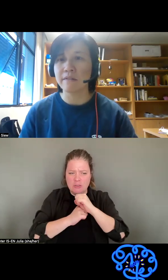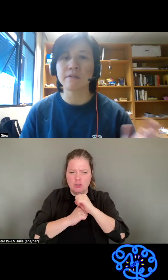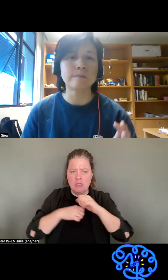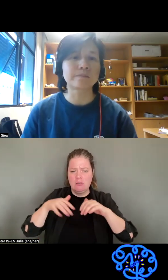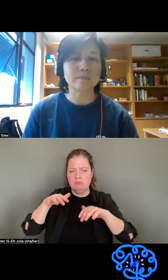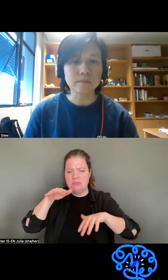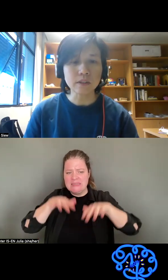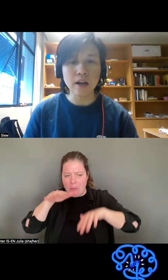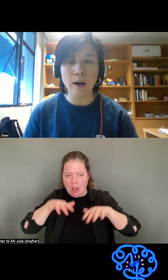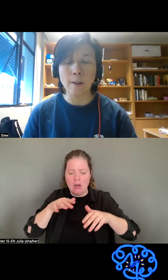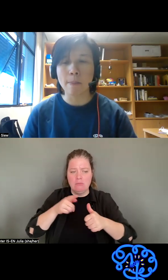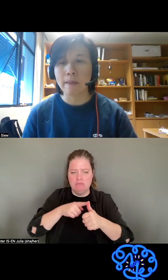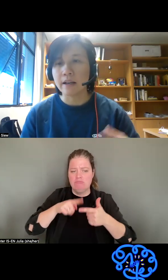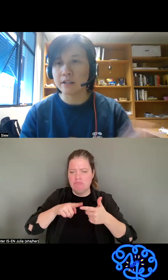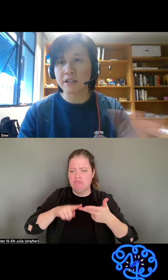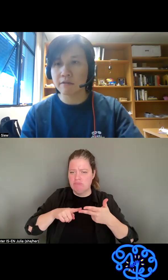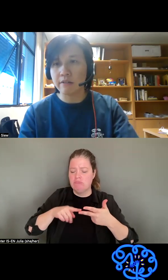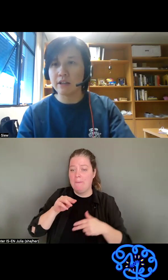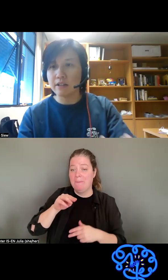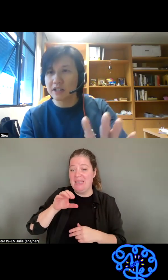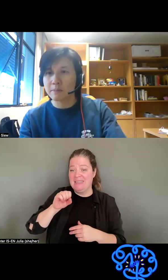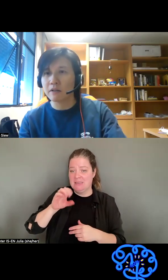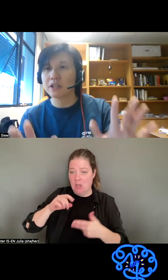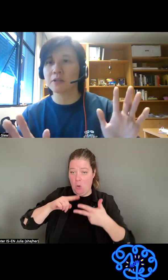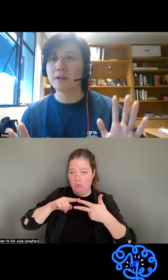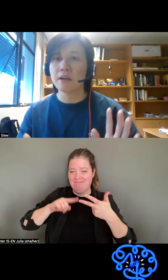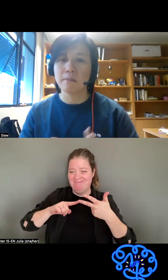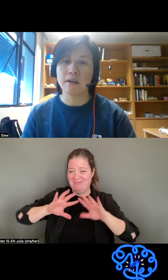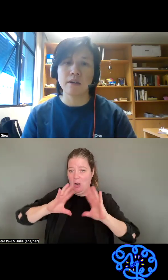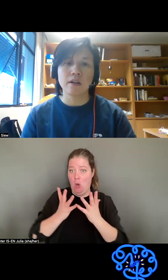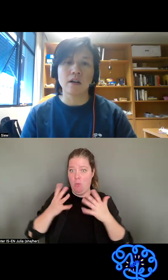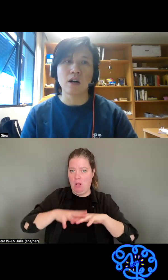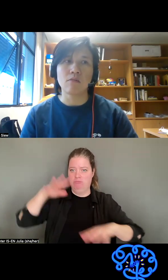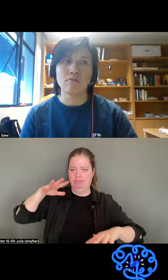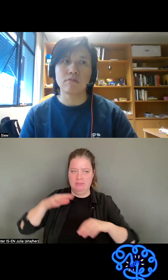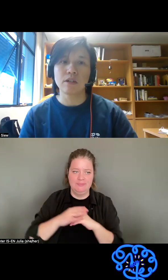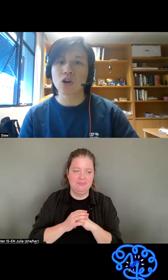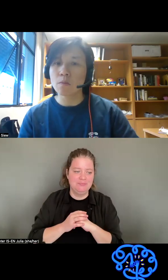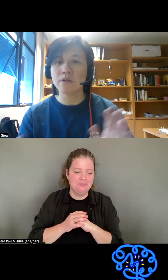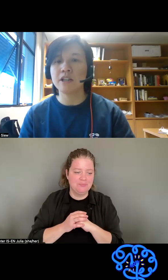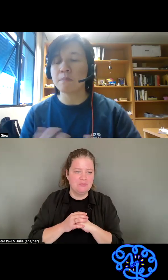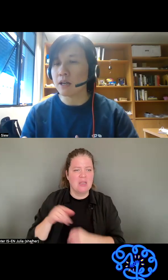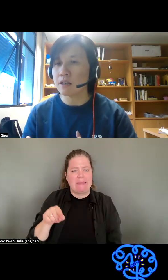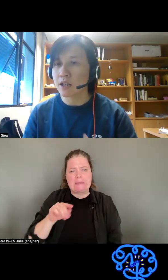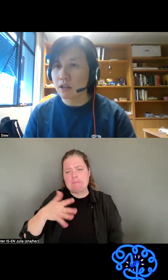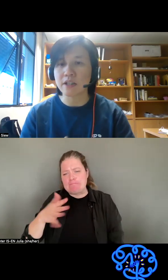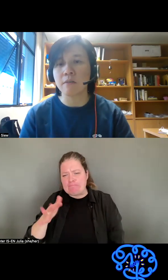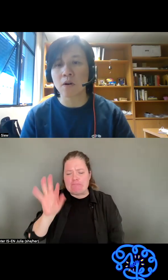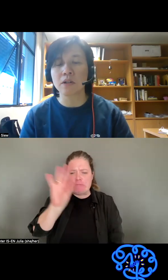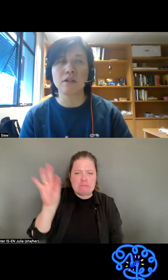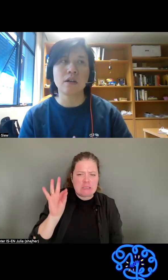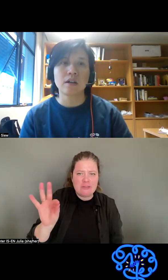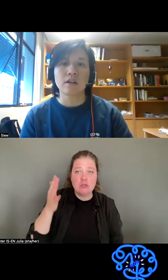global level. And this is a speculation, but the communities may serve